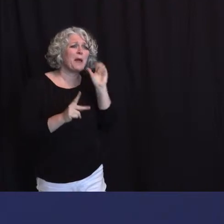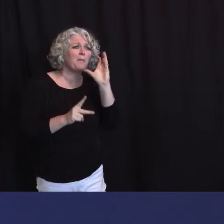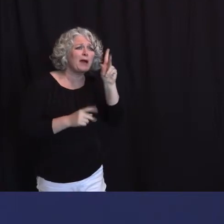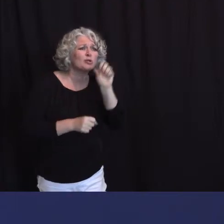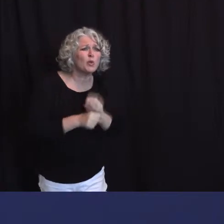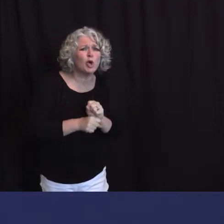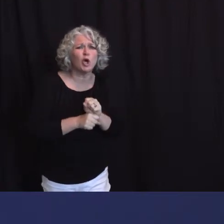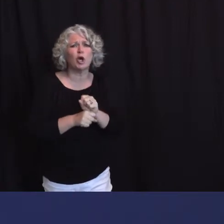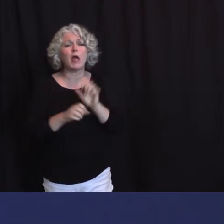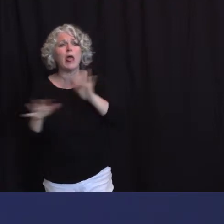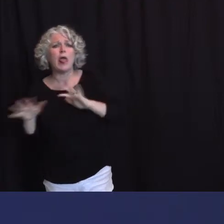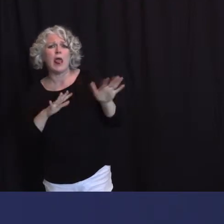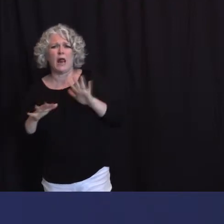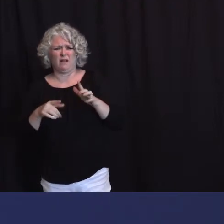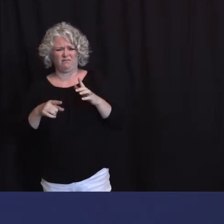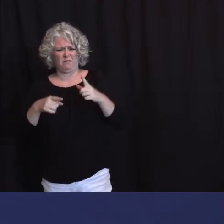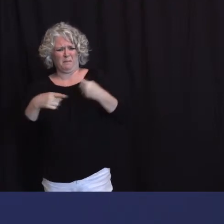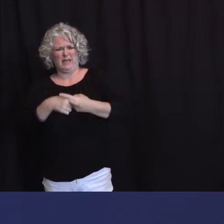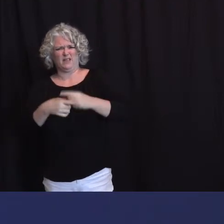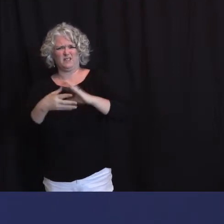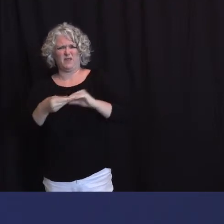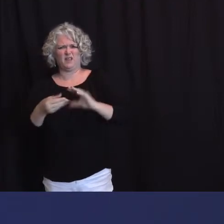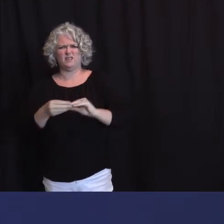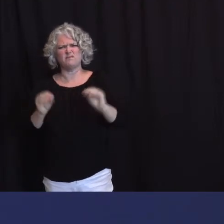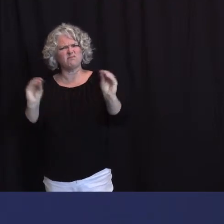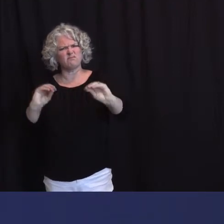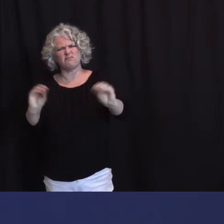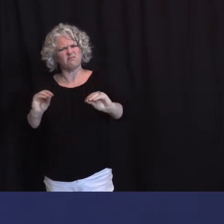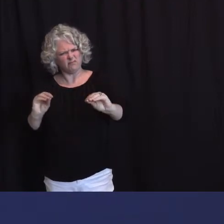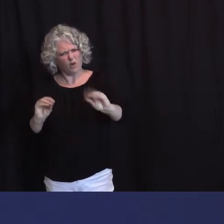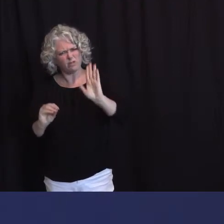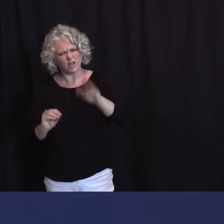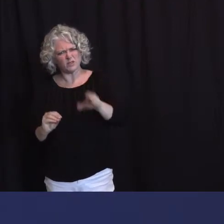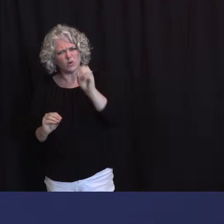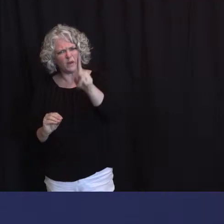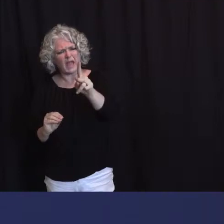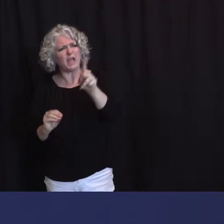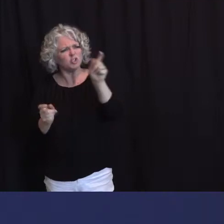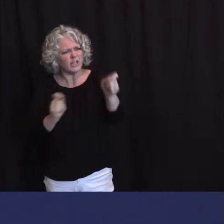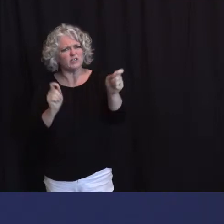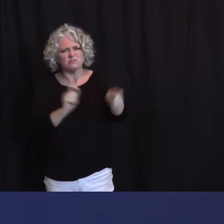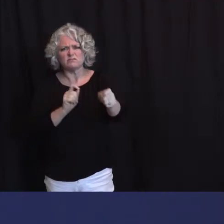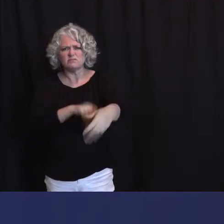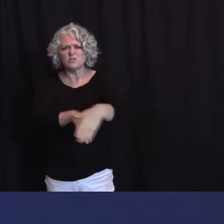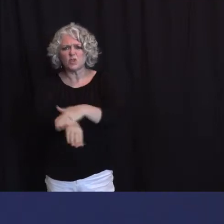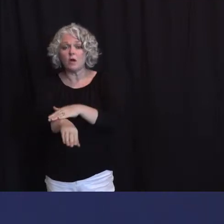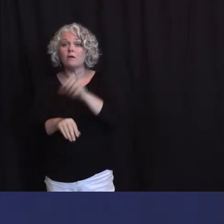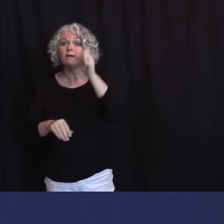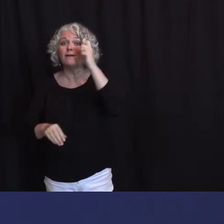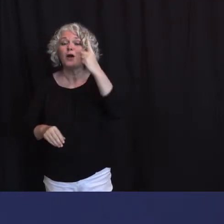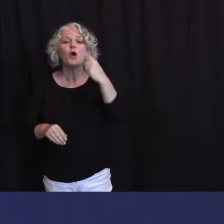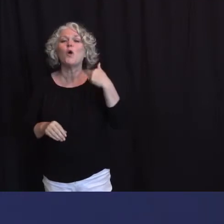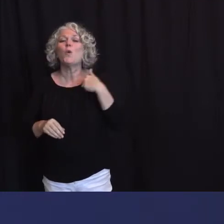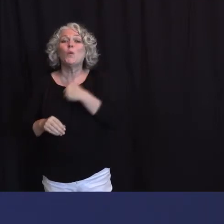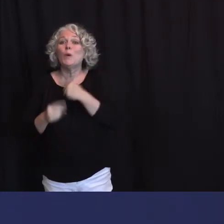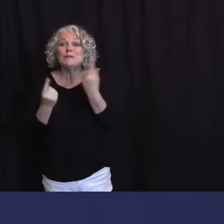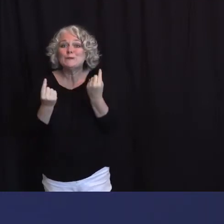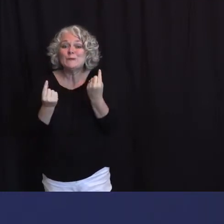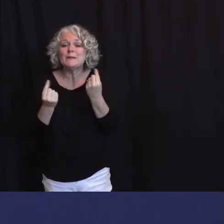all, for a period of time here, are going to have to remind ourselves, keep a mask in your pocket,